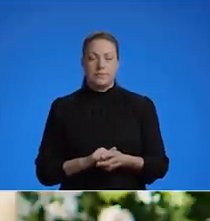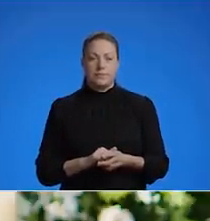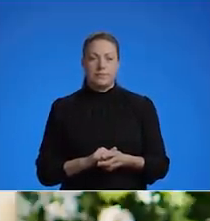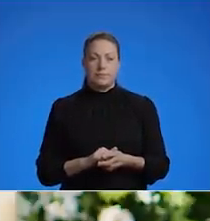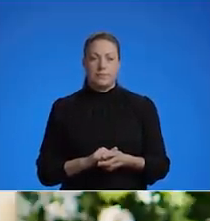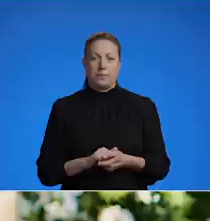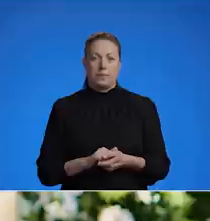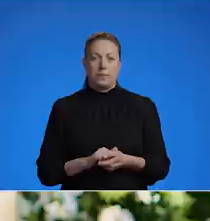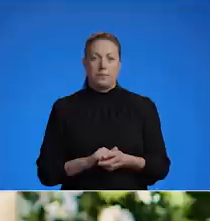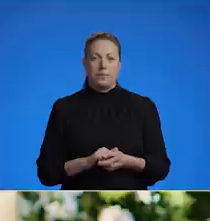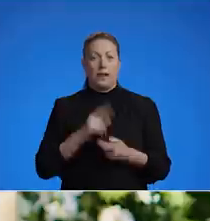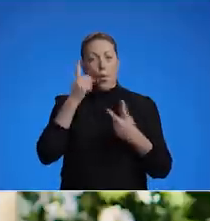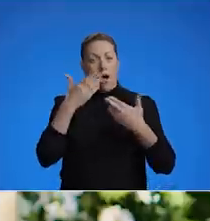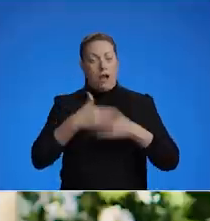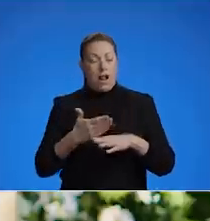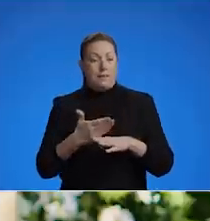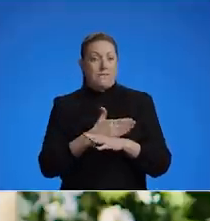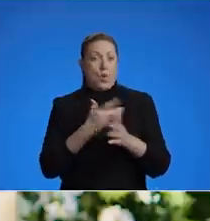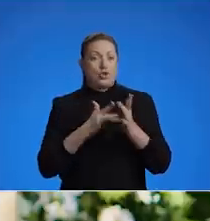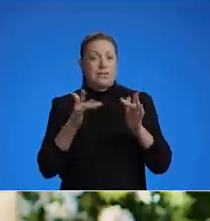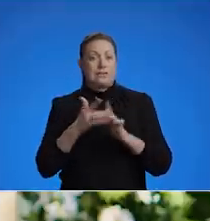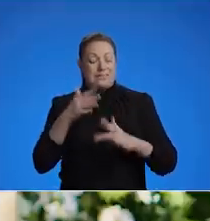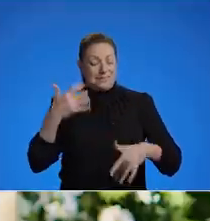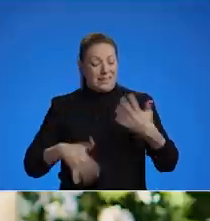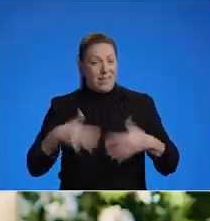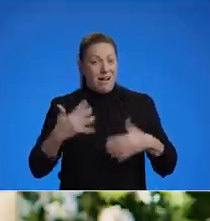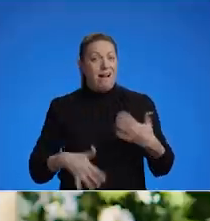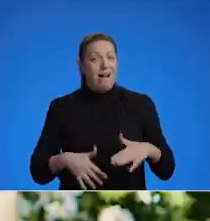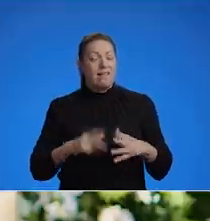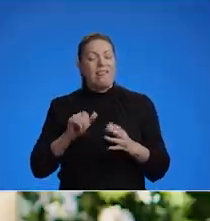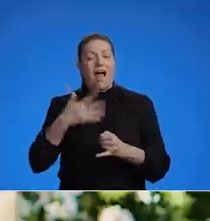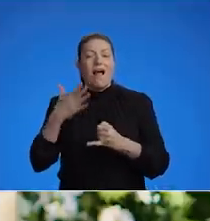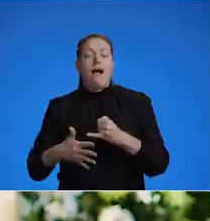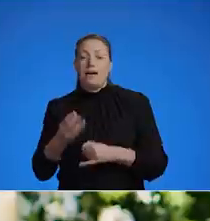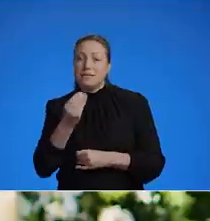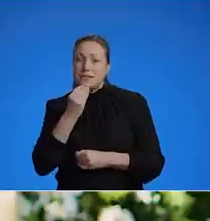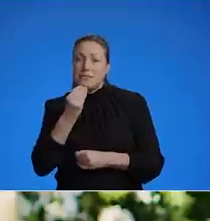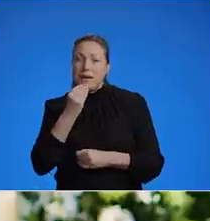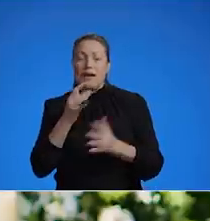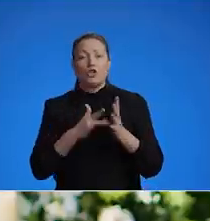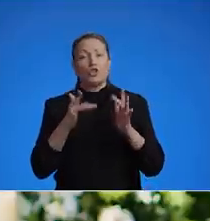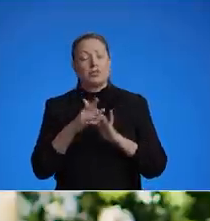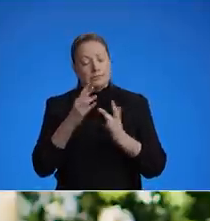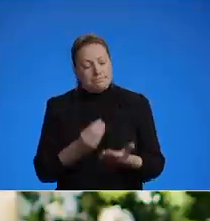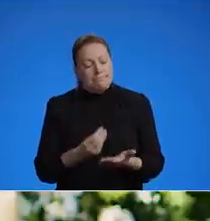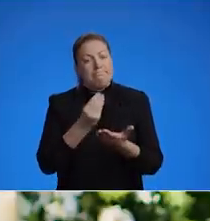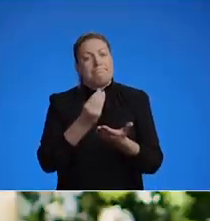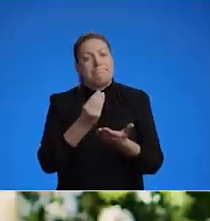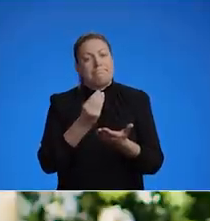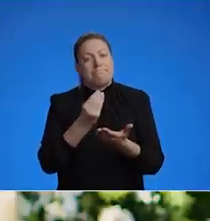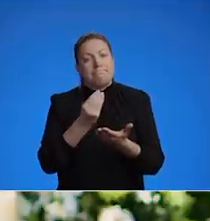On the night before he was to suffer, on the night of the Last Supper, he took bread and said the blessing.